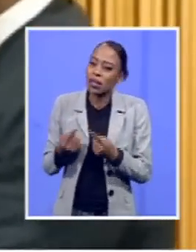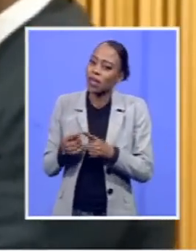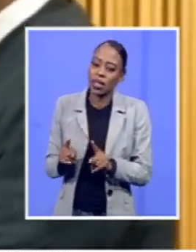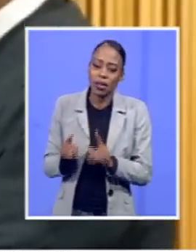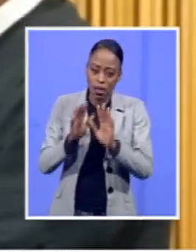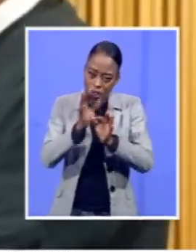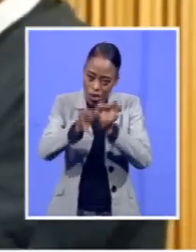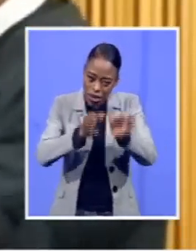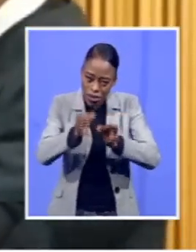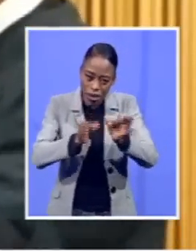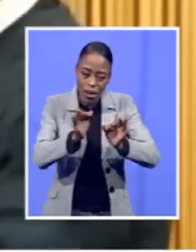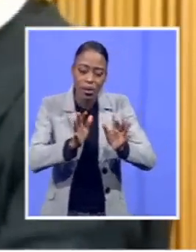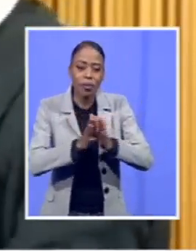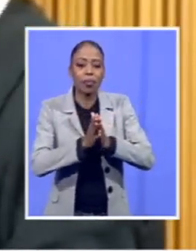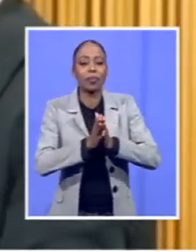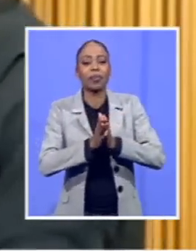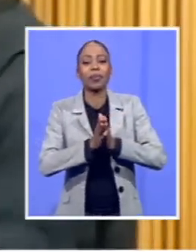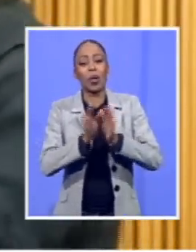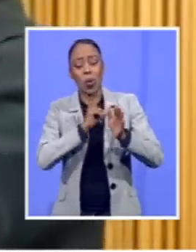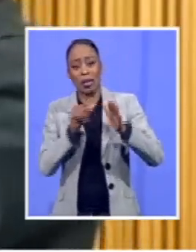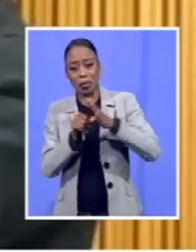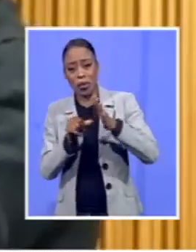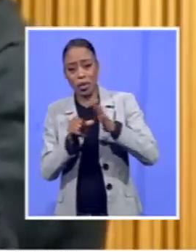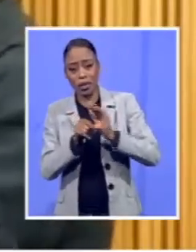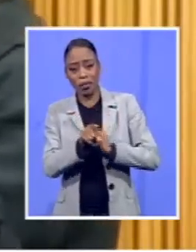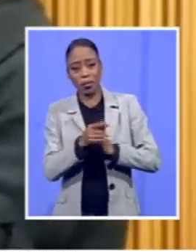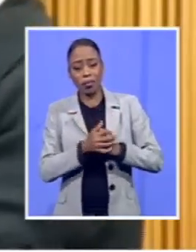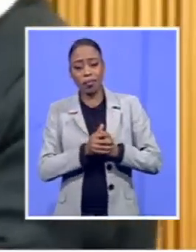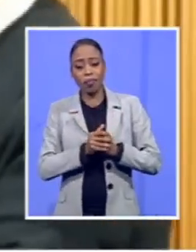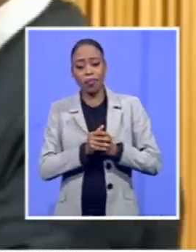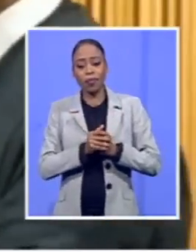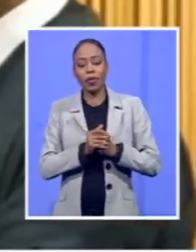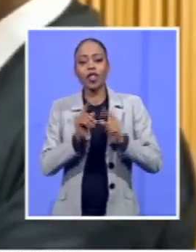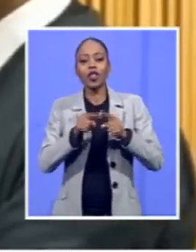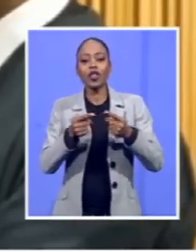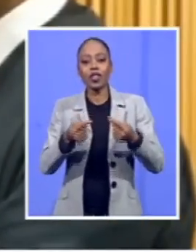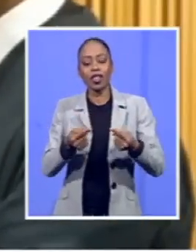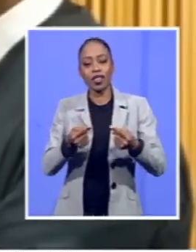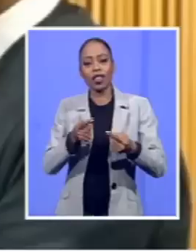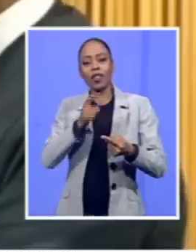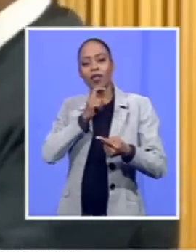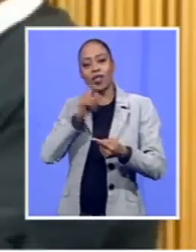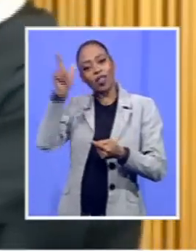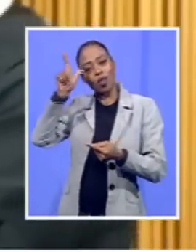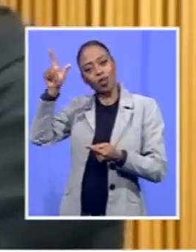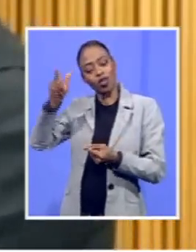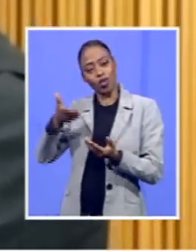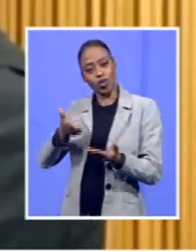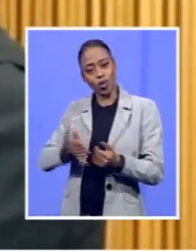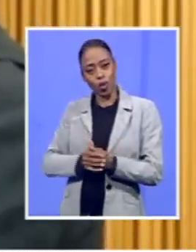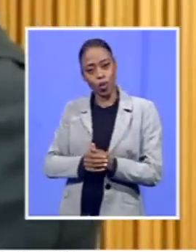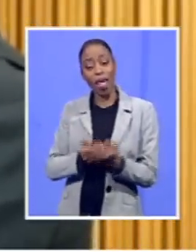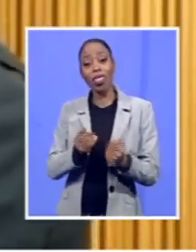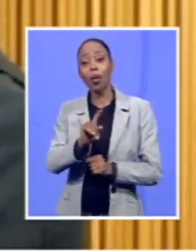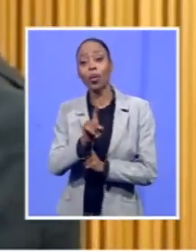Let me explain this because this is crucial. We can't apply the logic like that. The question